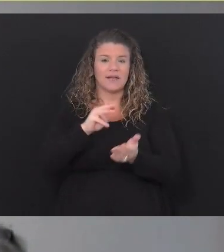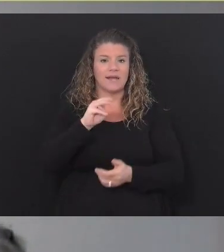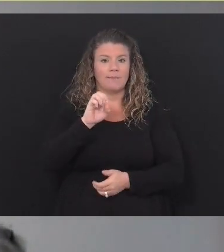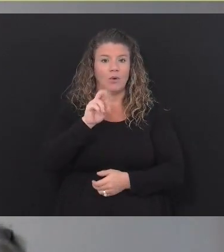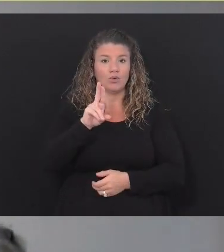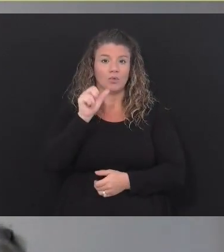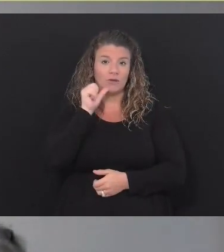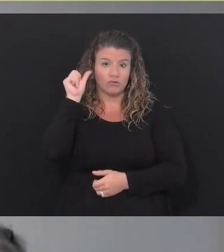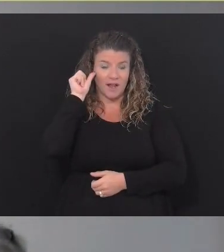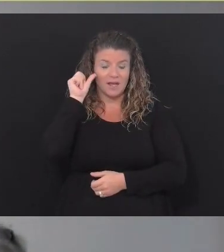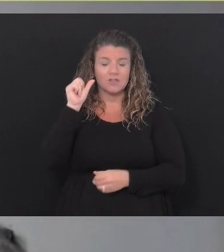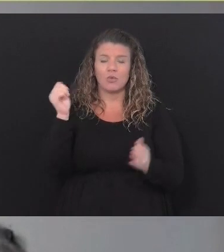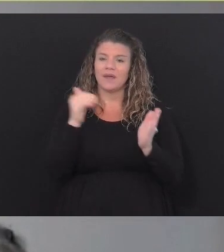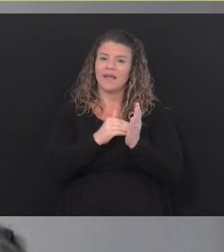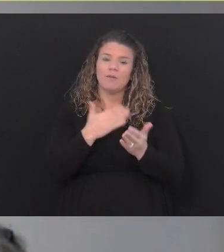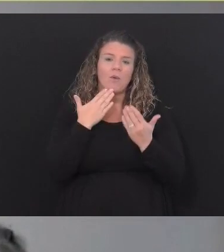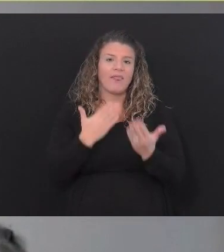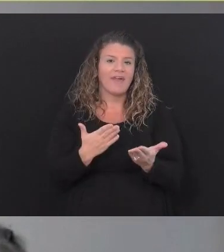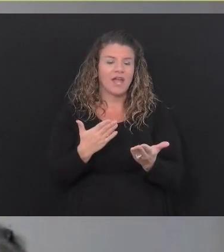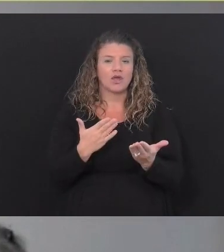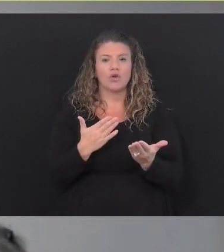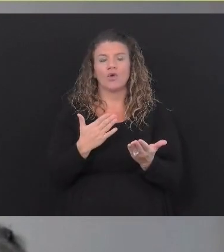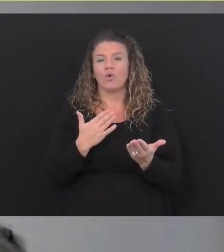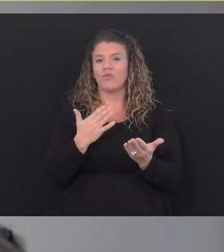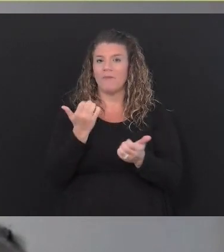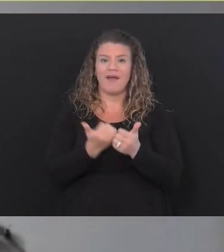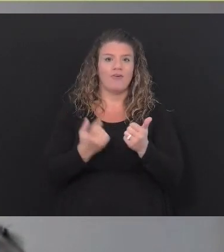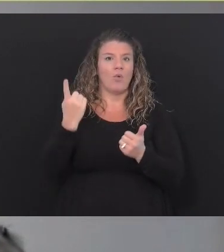and again, thank you, Dan Laufer and St.